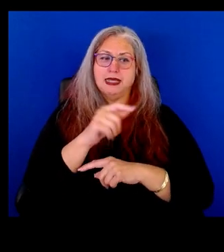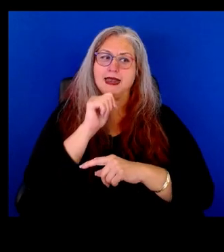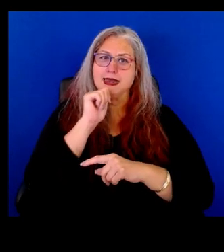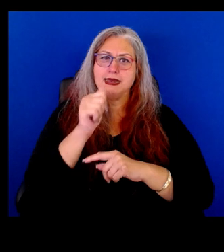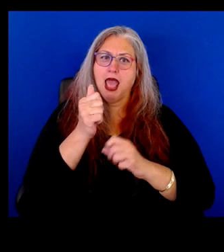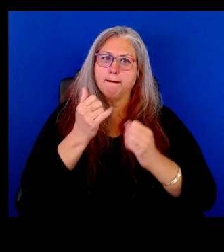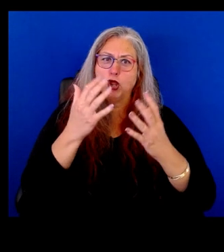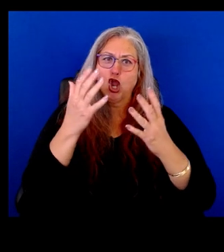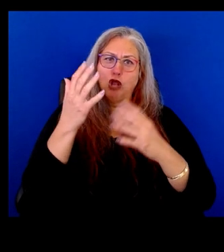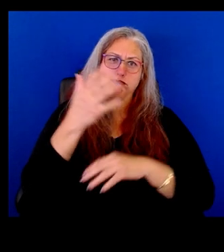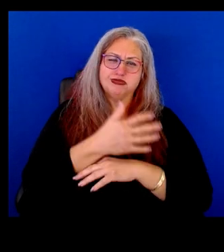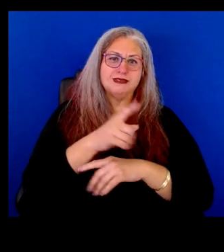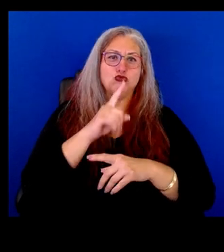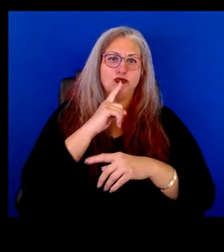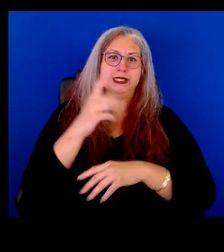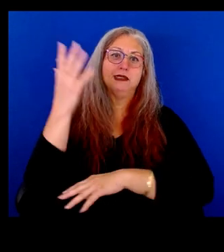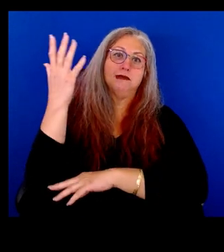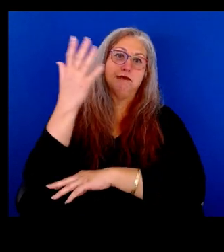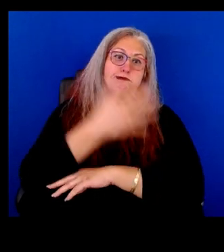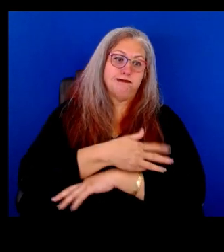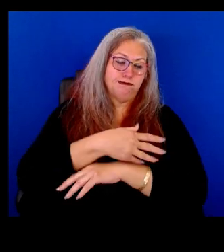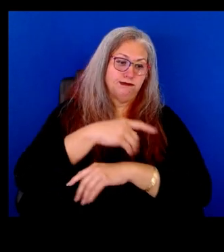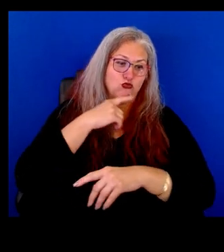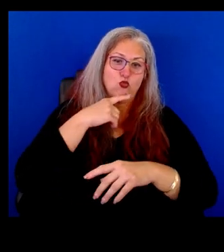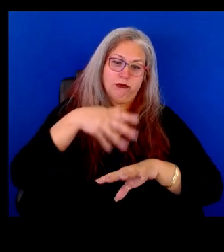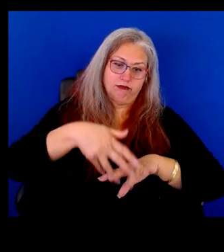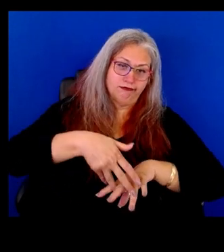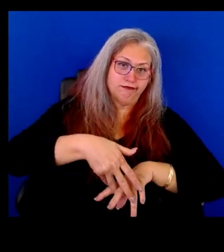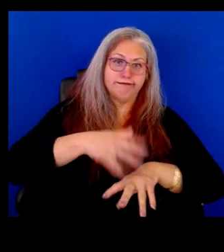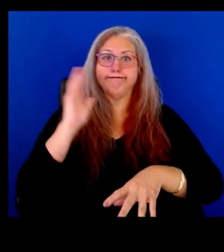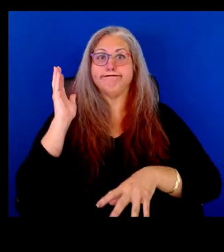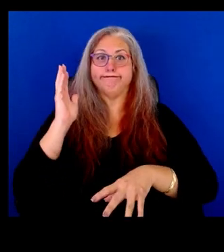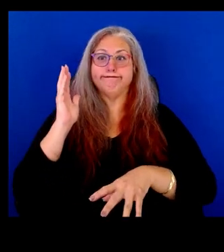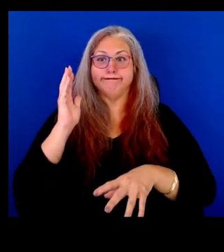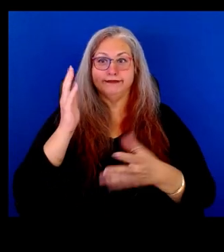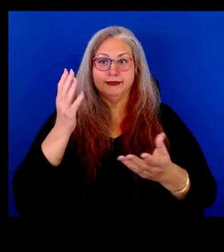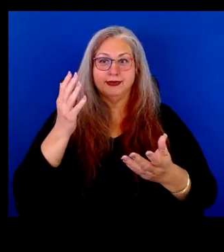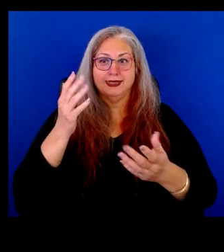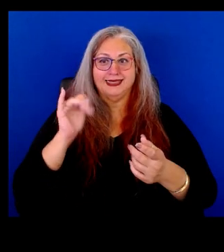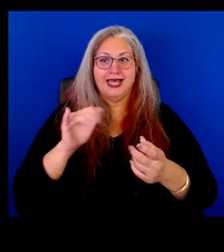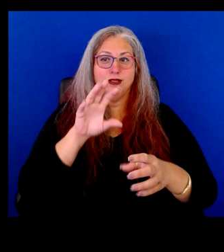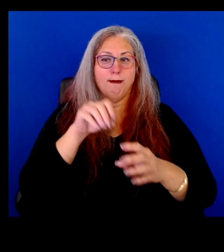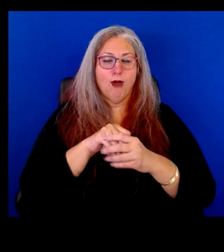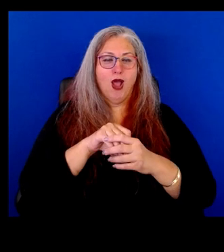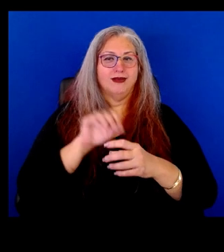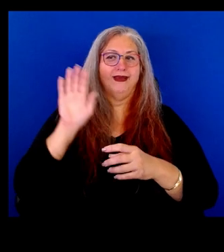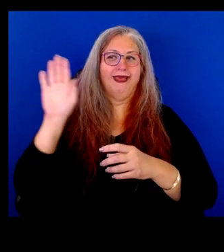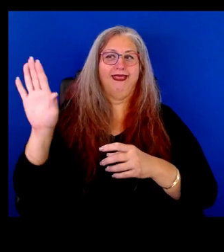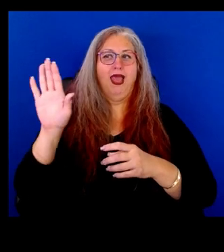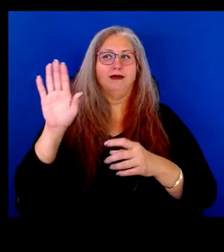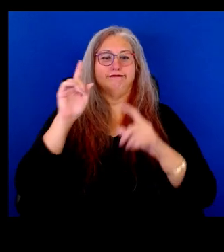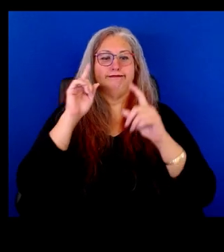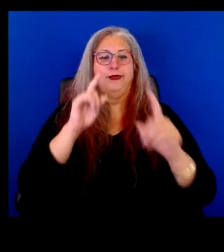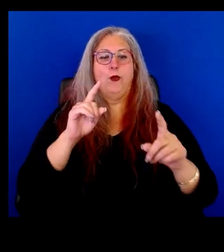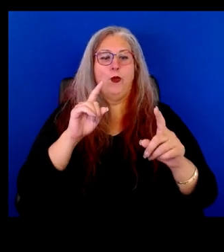down. They were uprooted. They were uprooted. You know, that's part of the scheme of